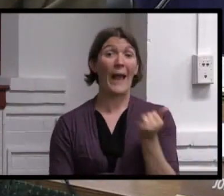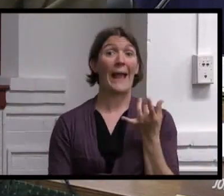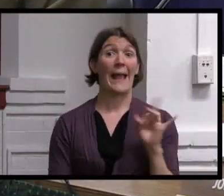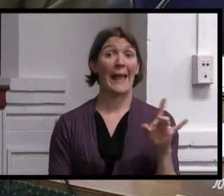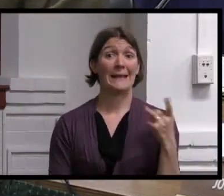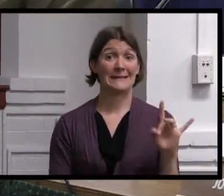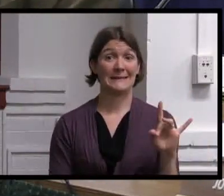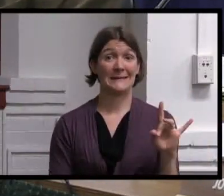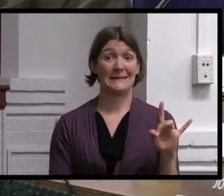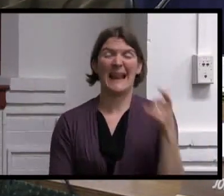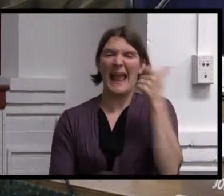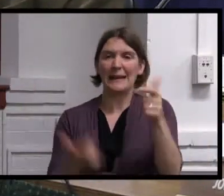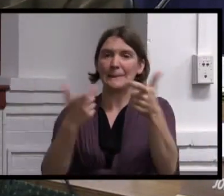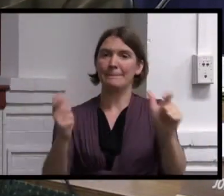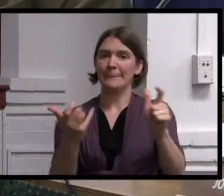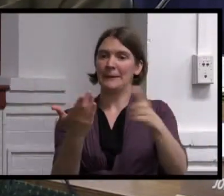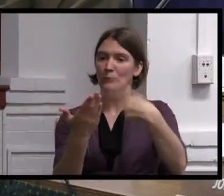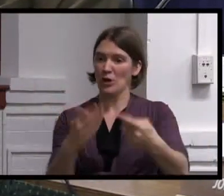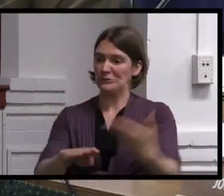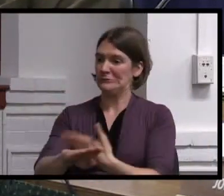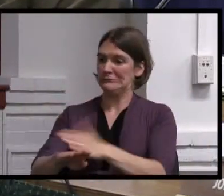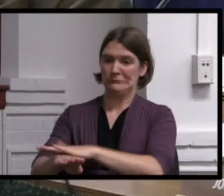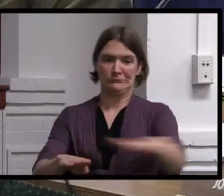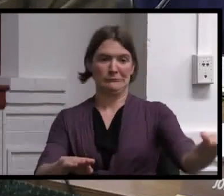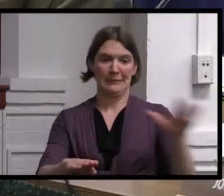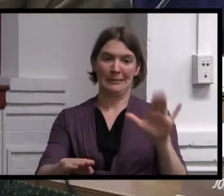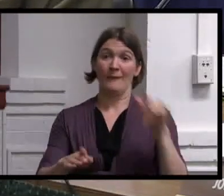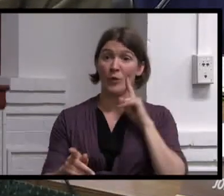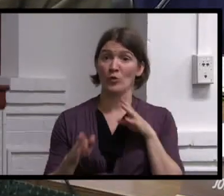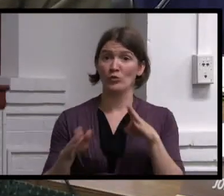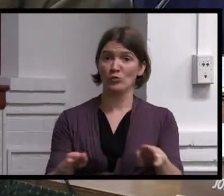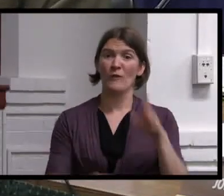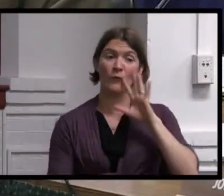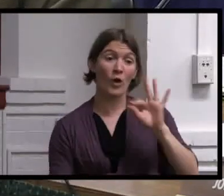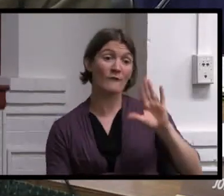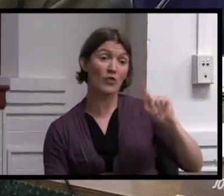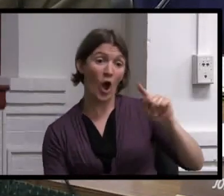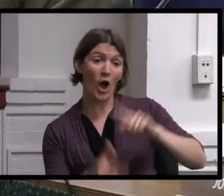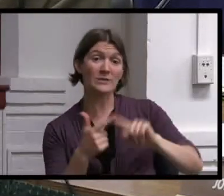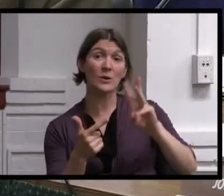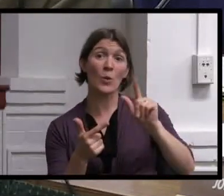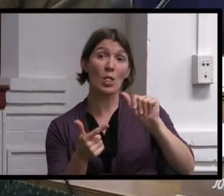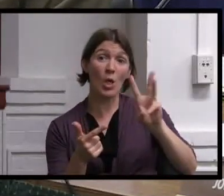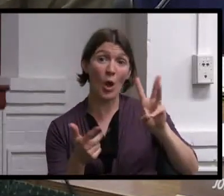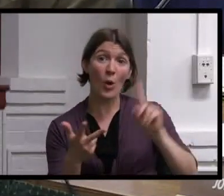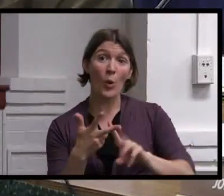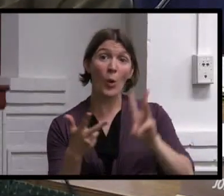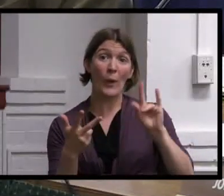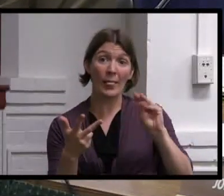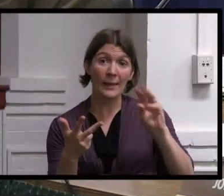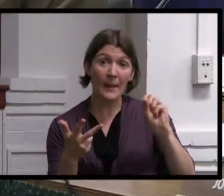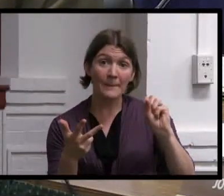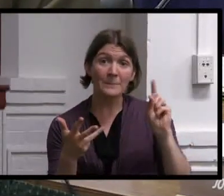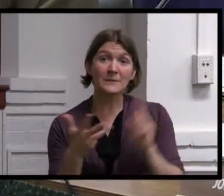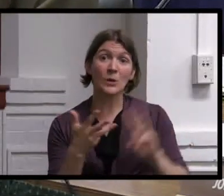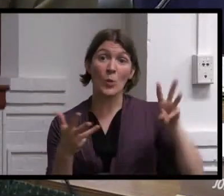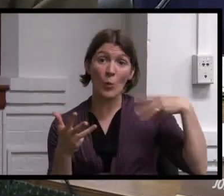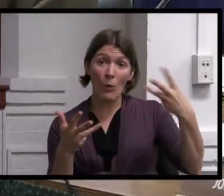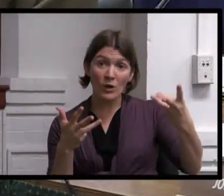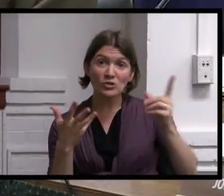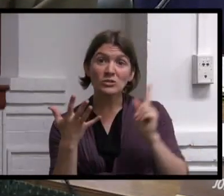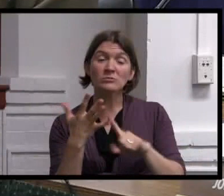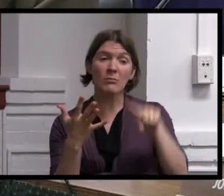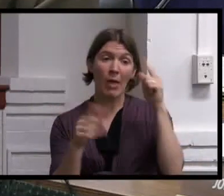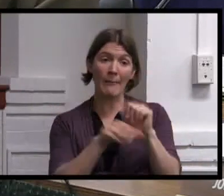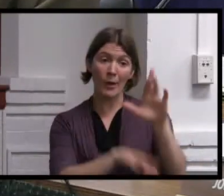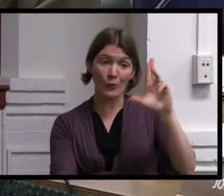FY18 capital paving program. Okay, and that's for Frost Place, Willow Street, William Street, Washington Street,